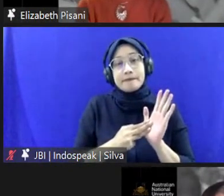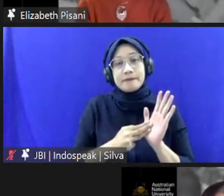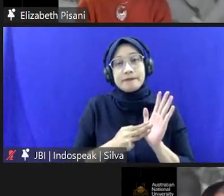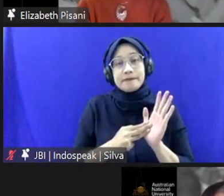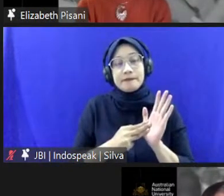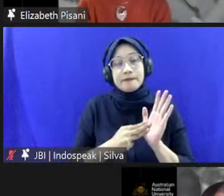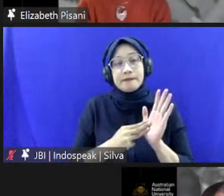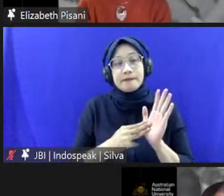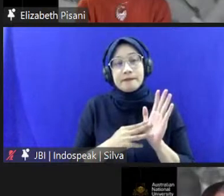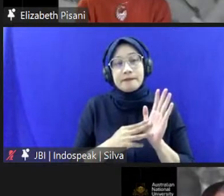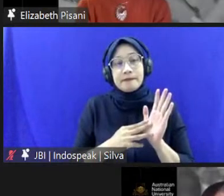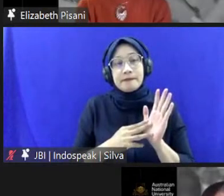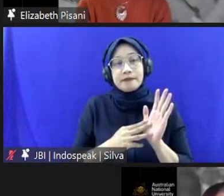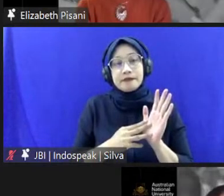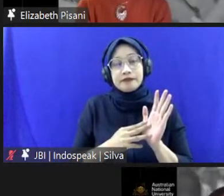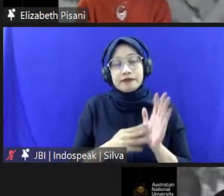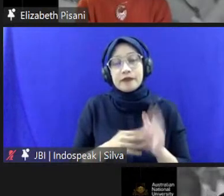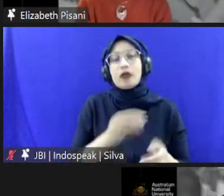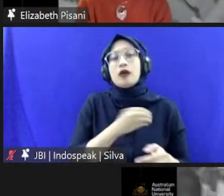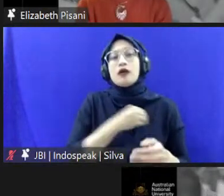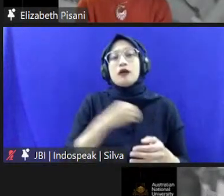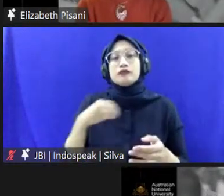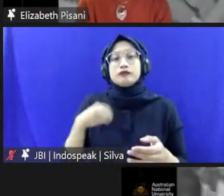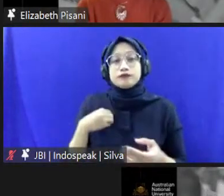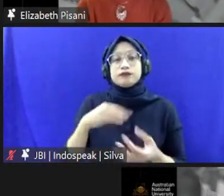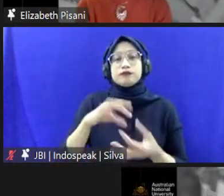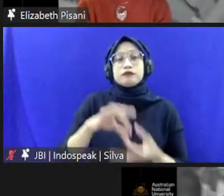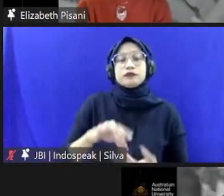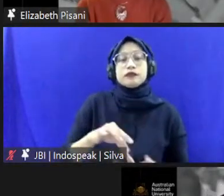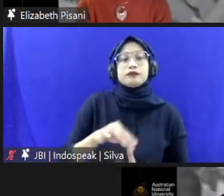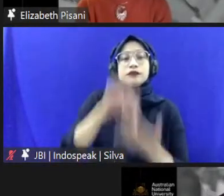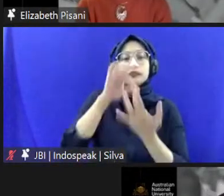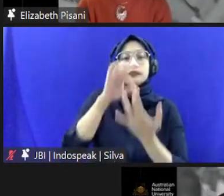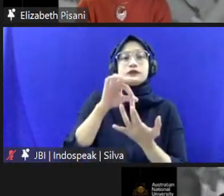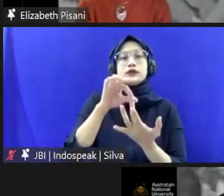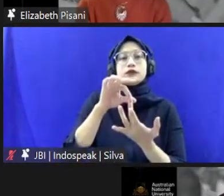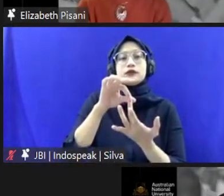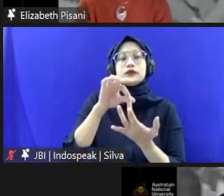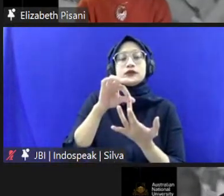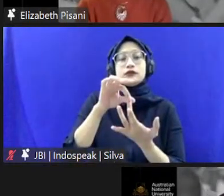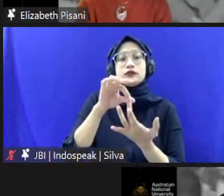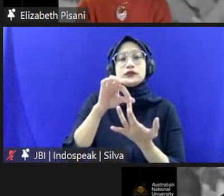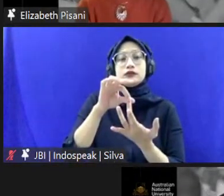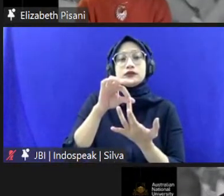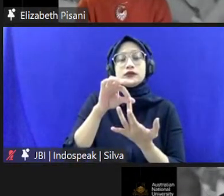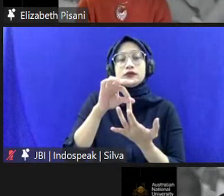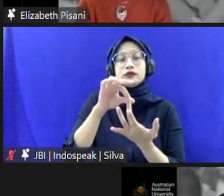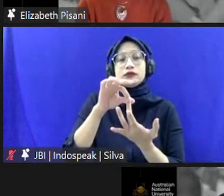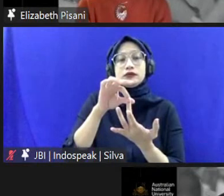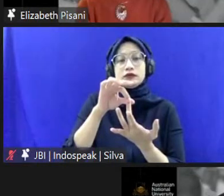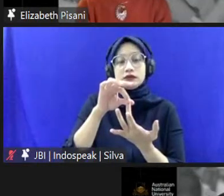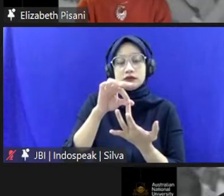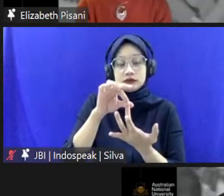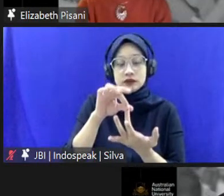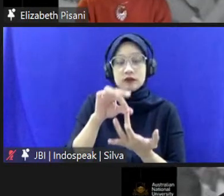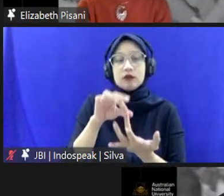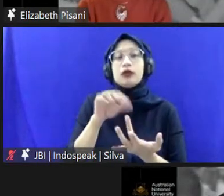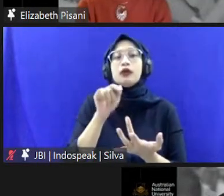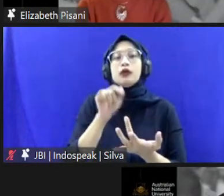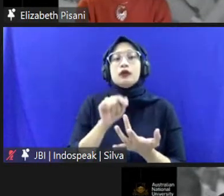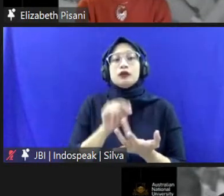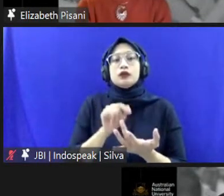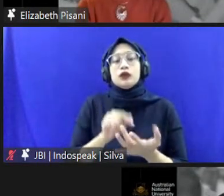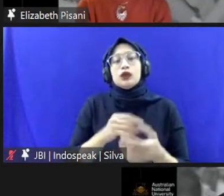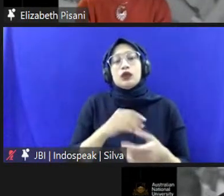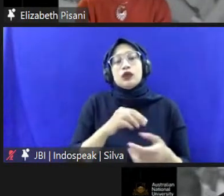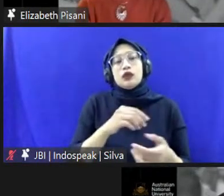the medical specialist education is shifted to the university. Before, it is under the university,